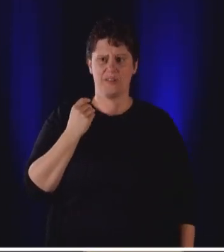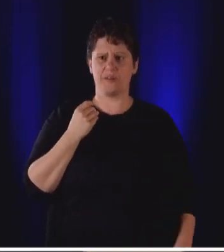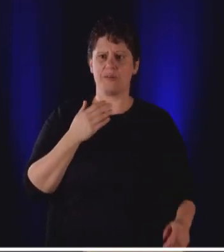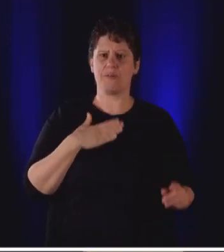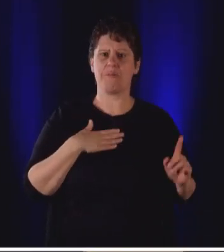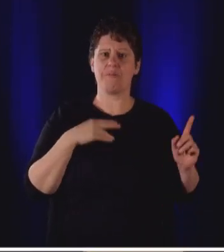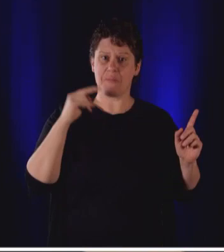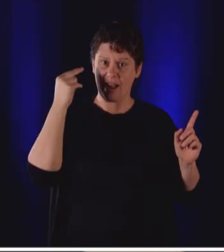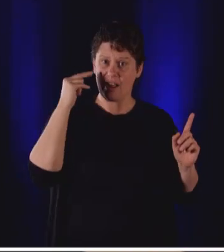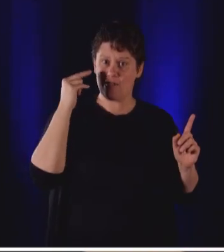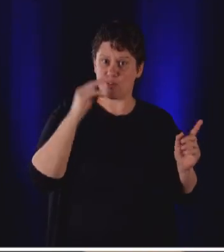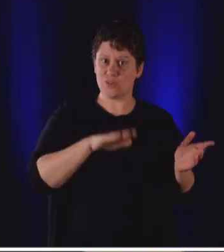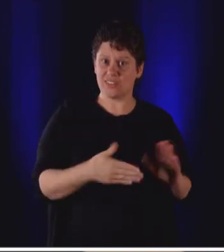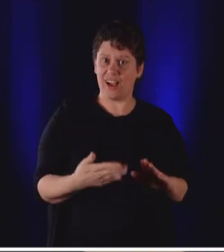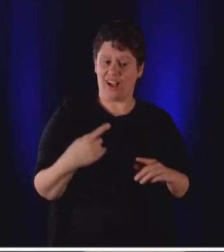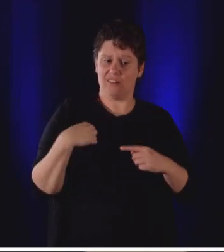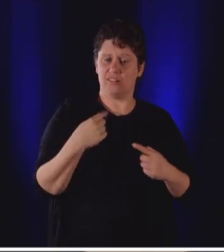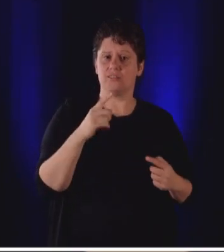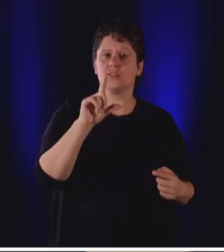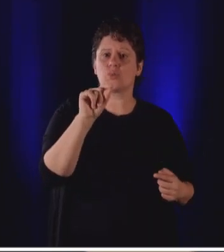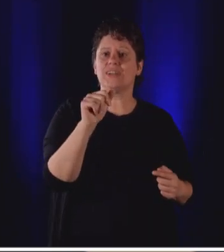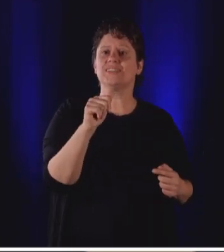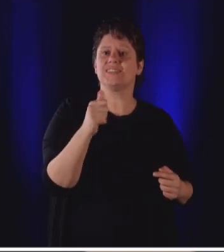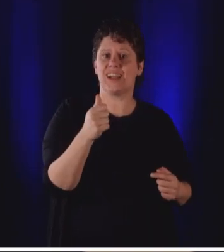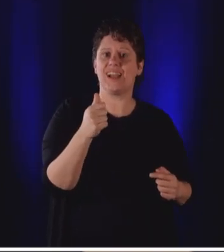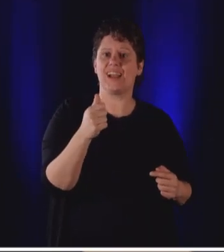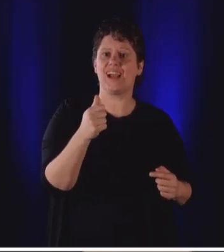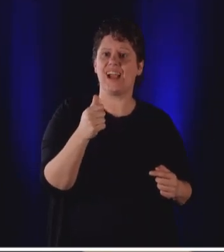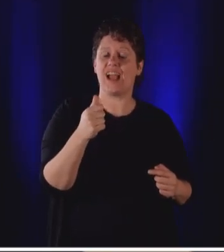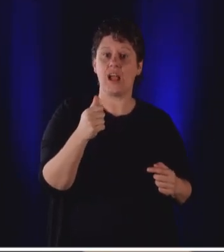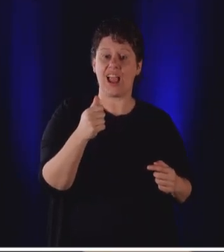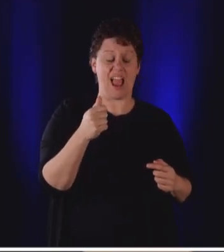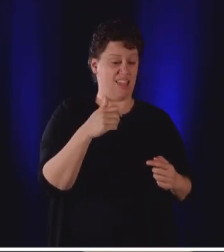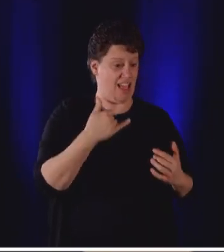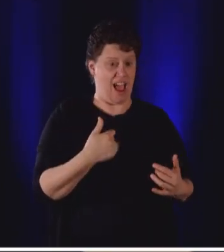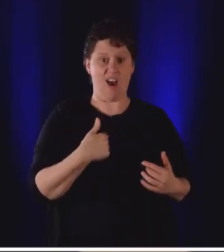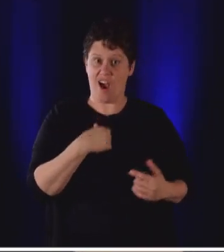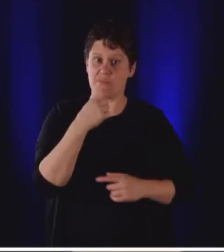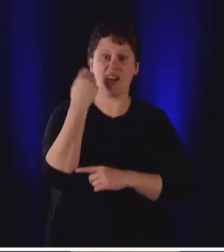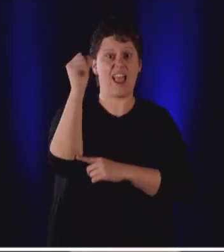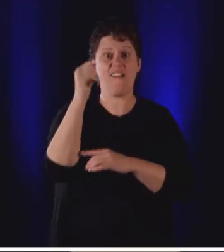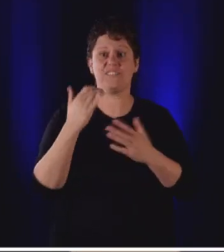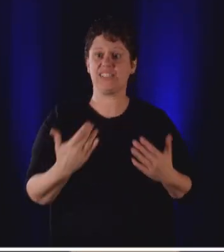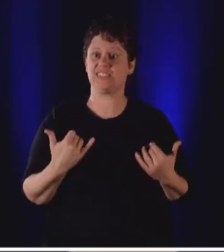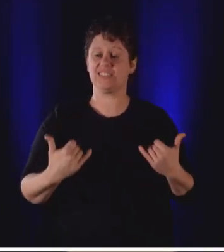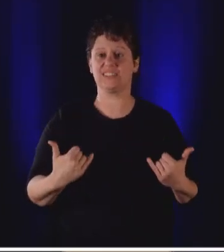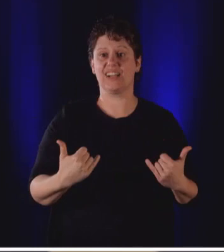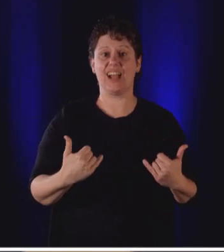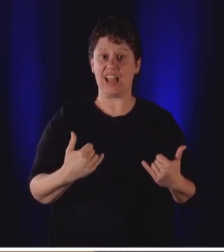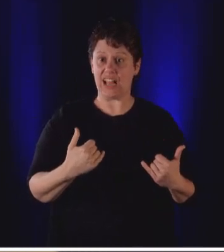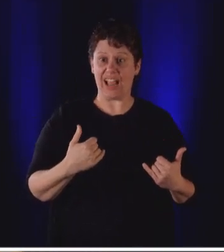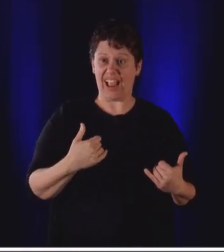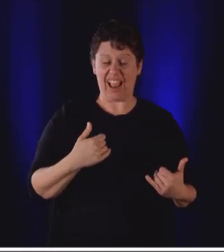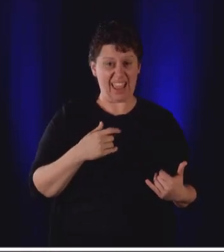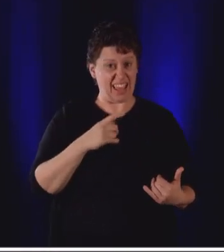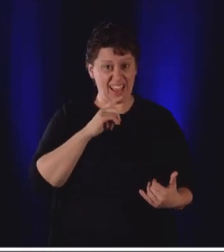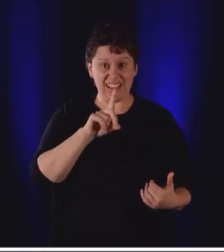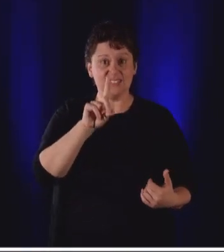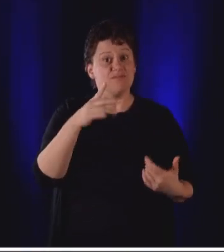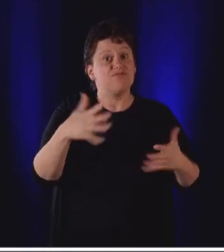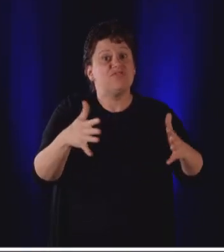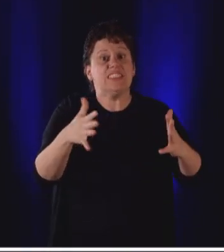advocate. So you have to understand that the first thing I did was I went to those elected officials, I went to the pastors in my